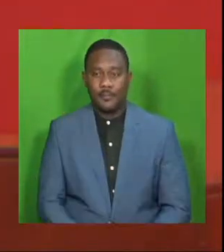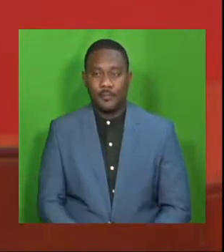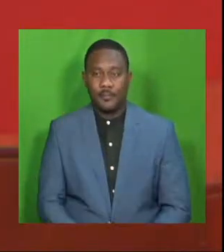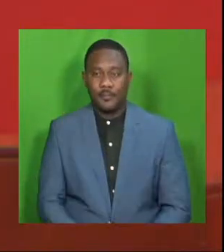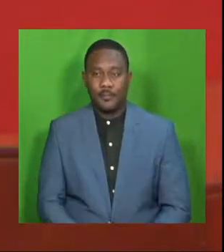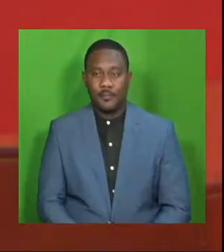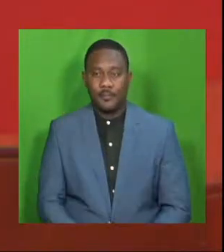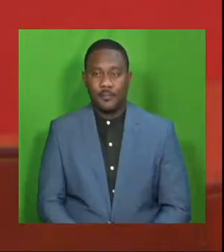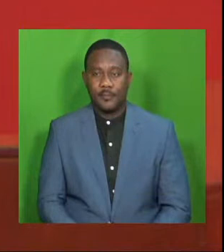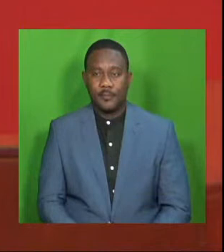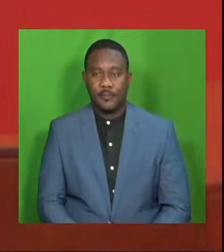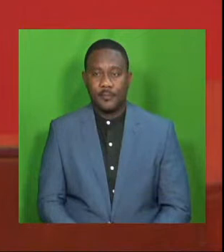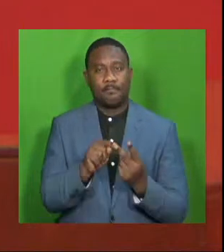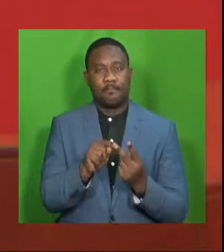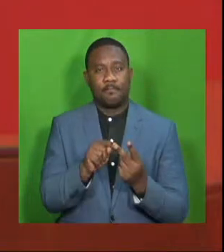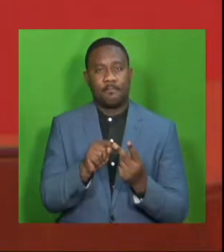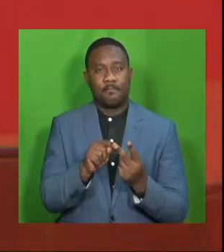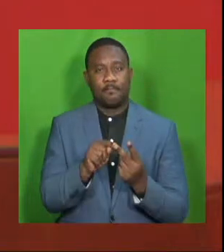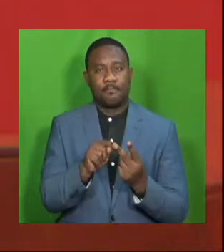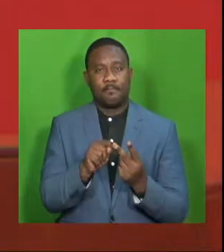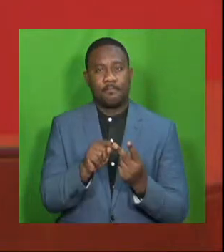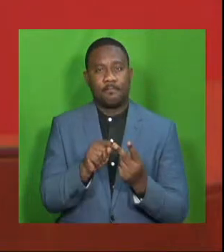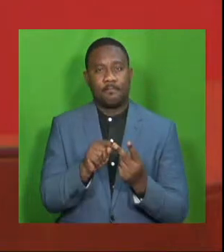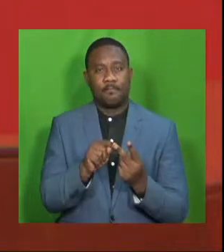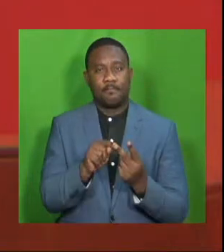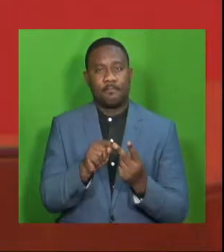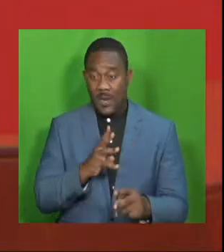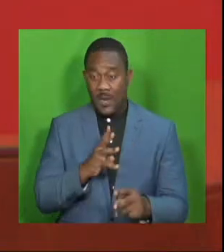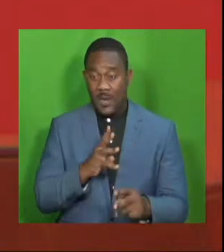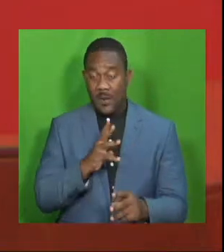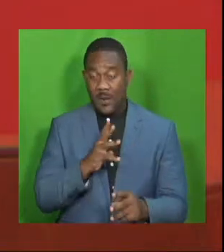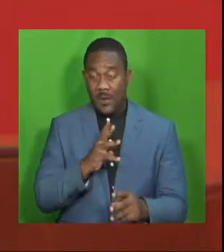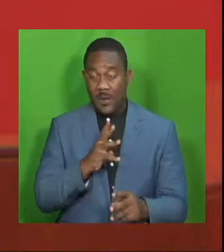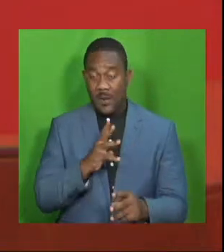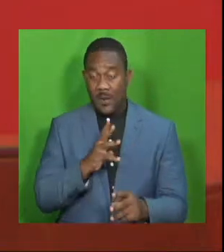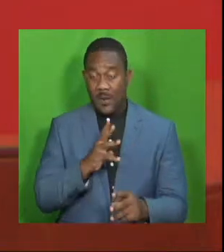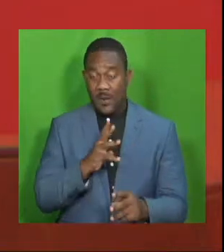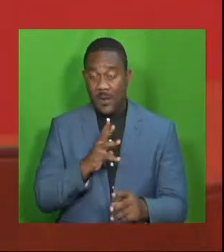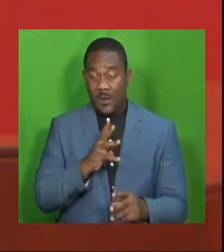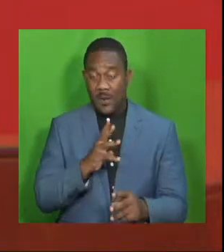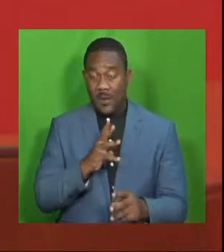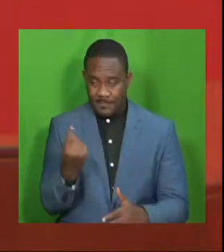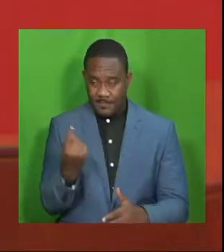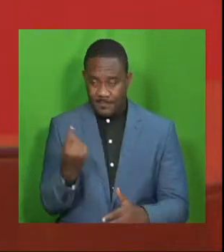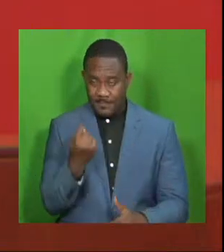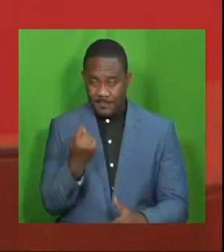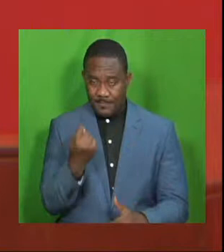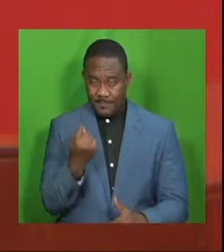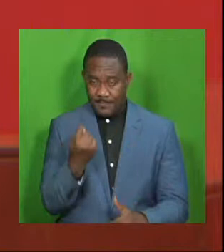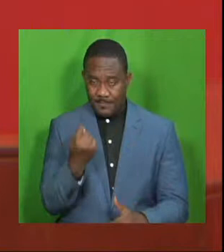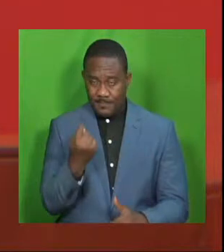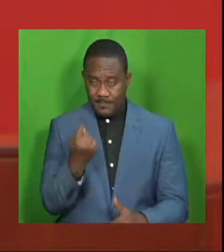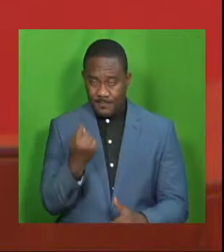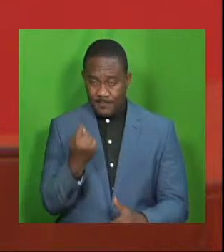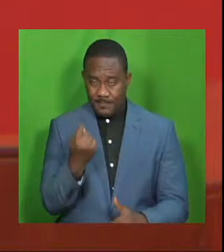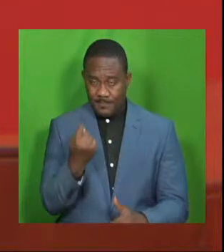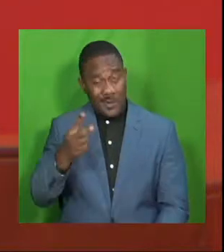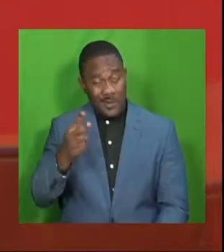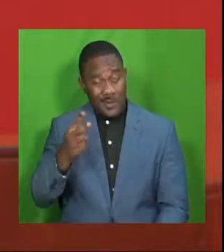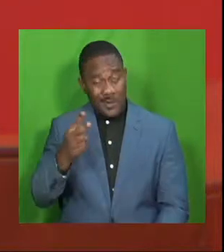The next one is the official report of Tuesday, November 2nd,